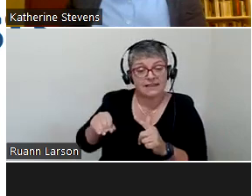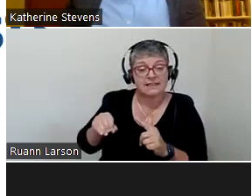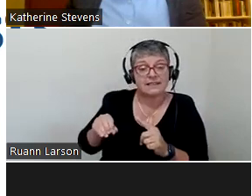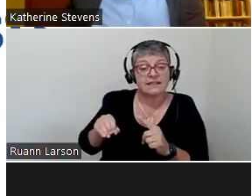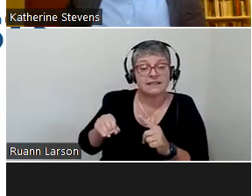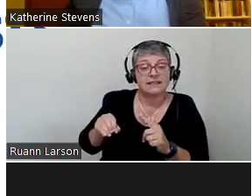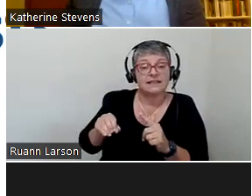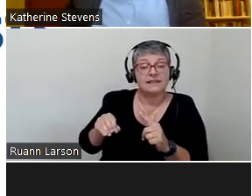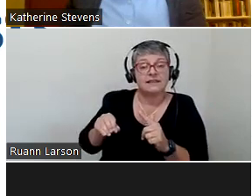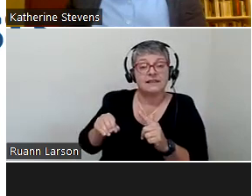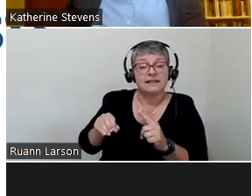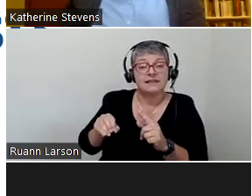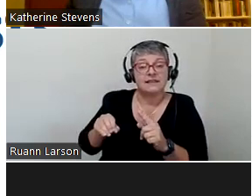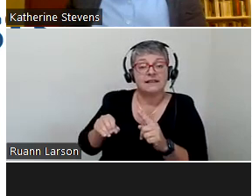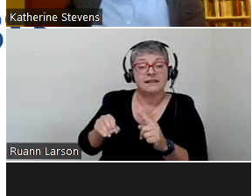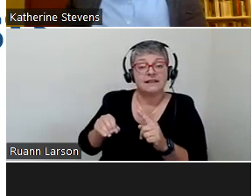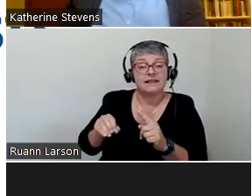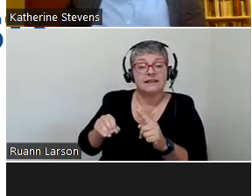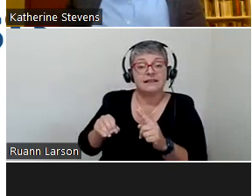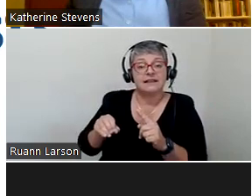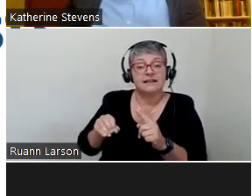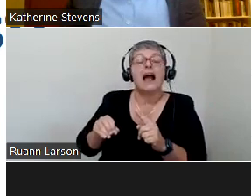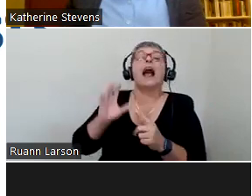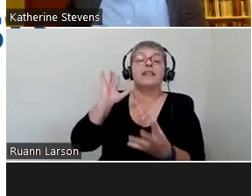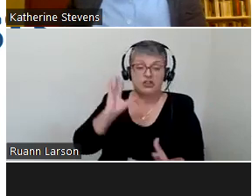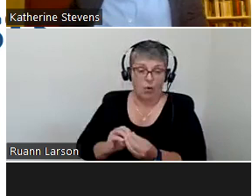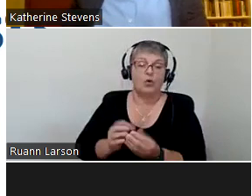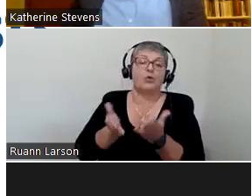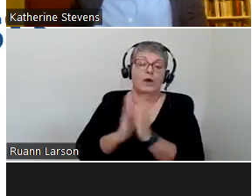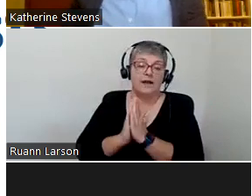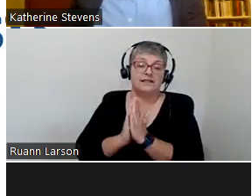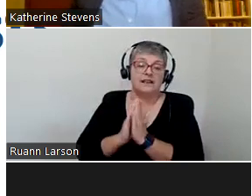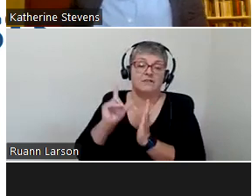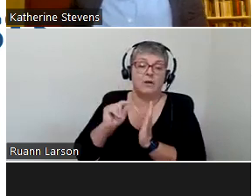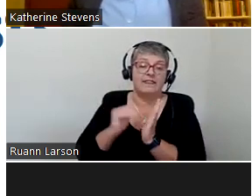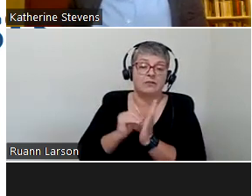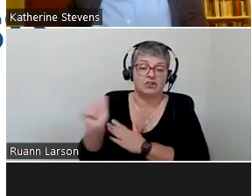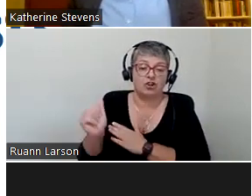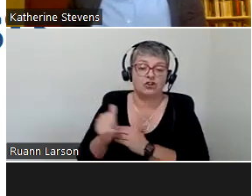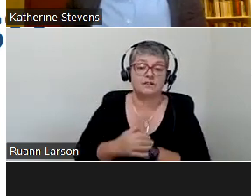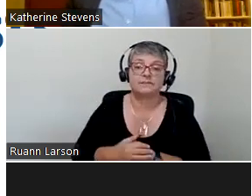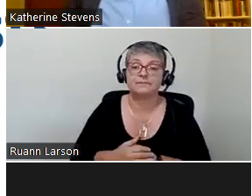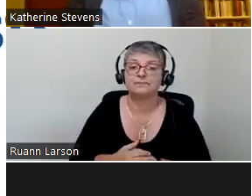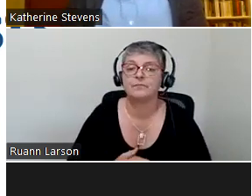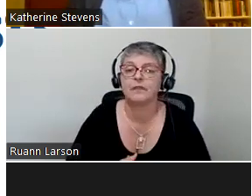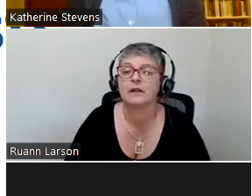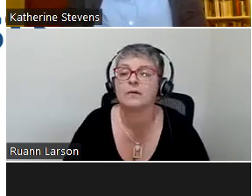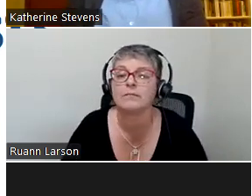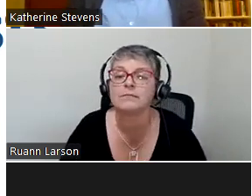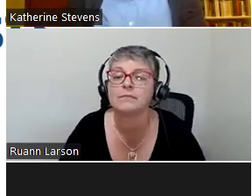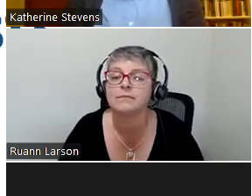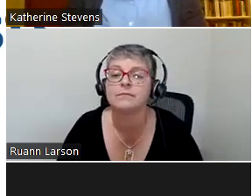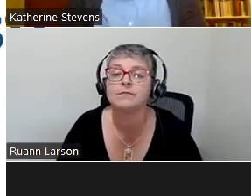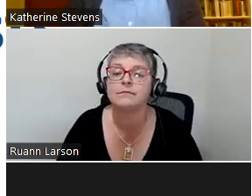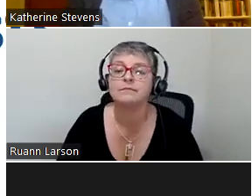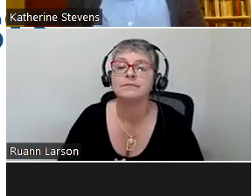is calculated here. And that brings us to the total request. So I think I just want to give this little